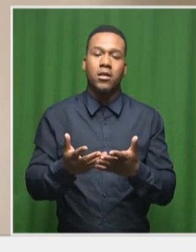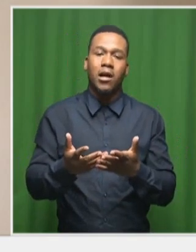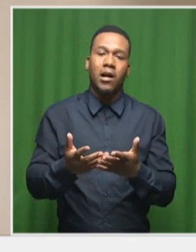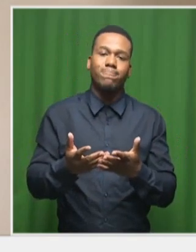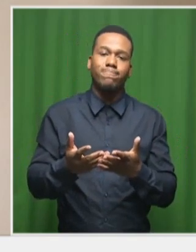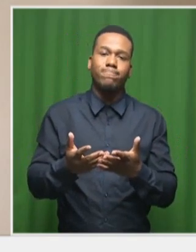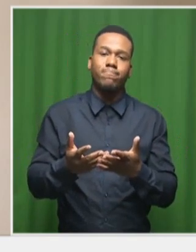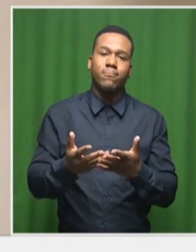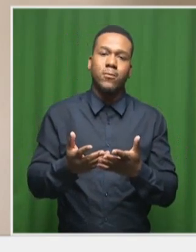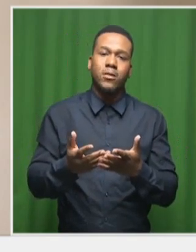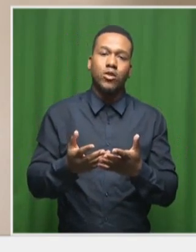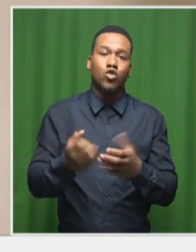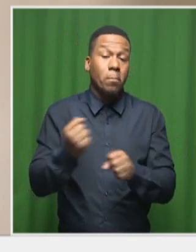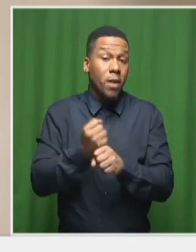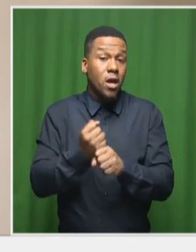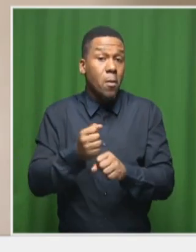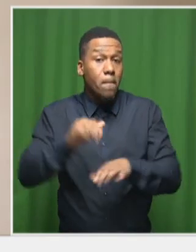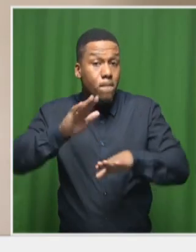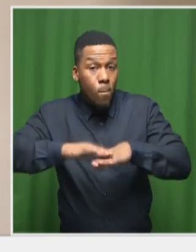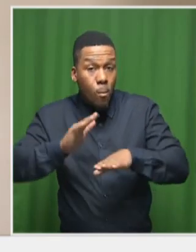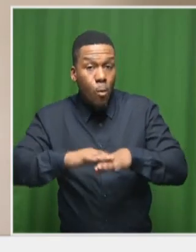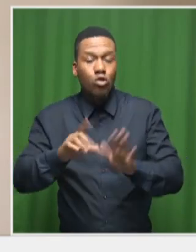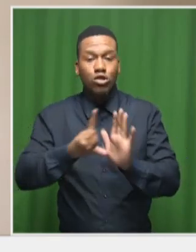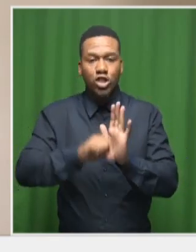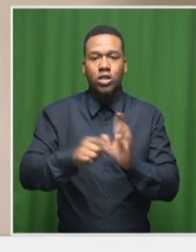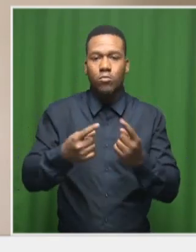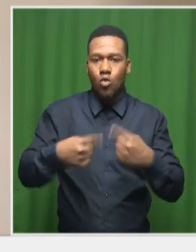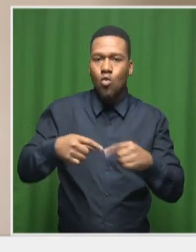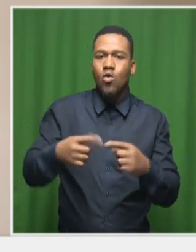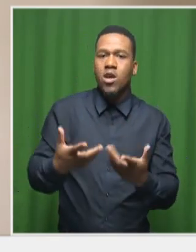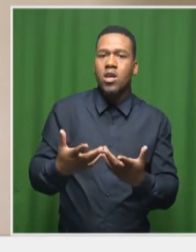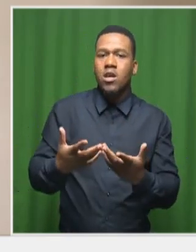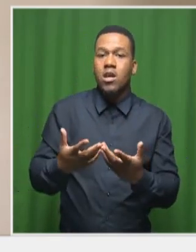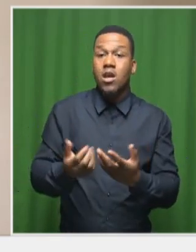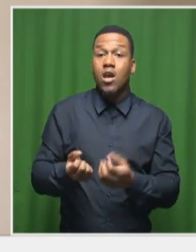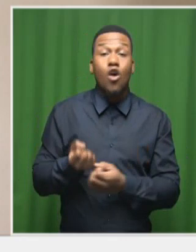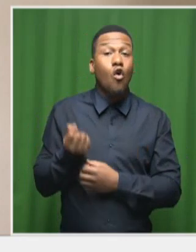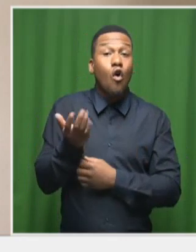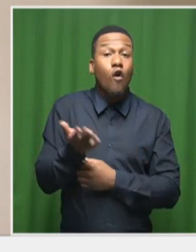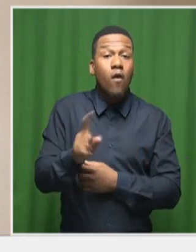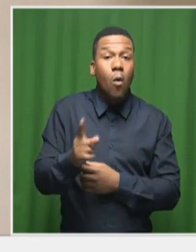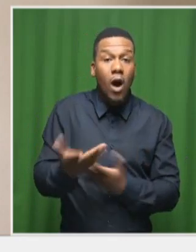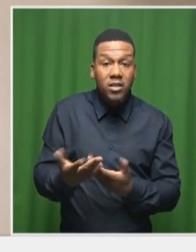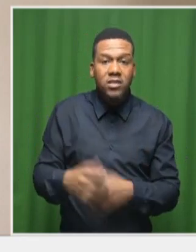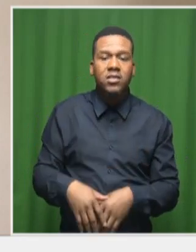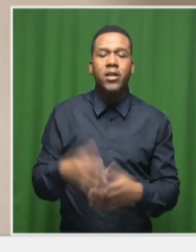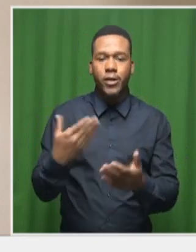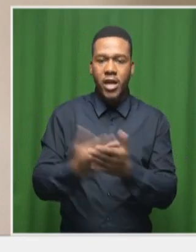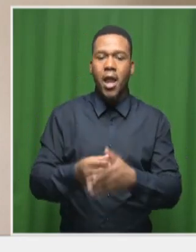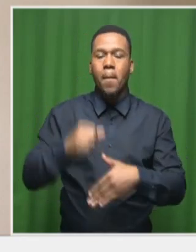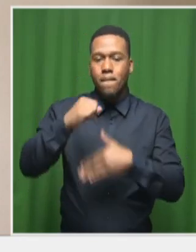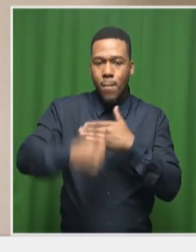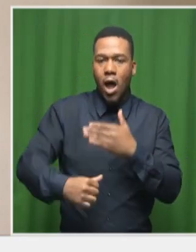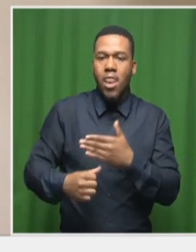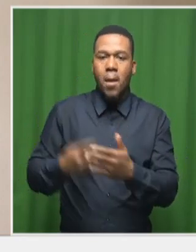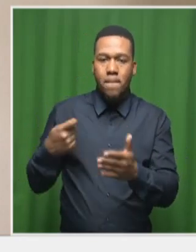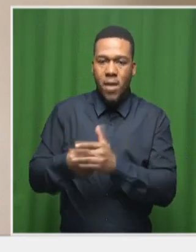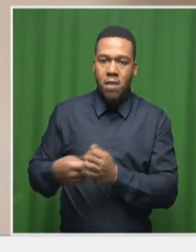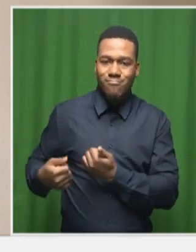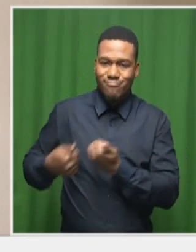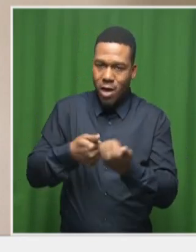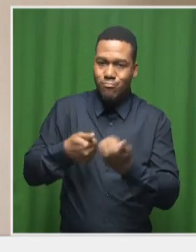and to make it a bit more affordable, we are offering limited finance or lease to own options on